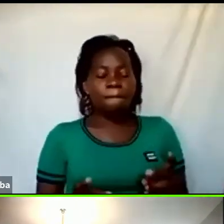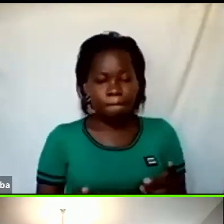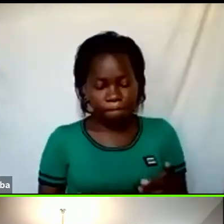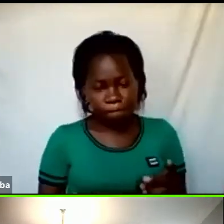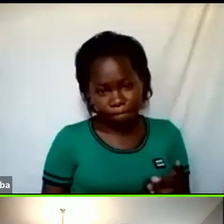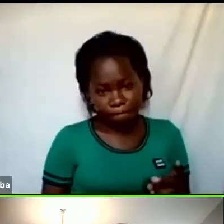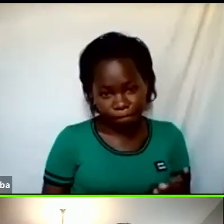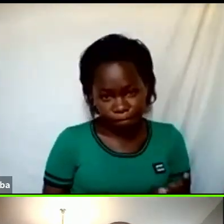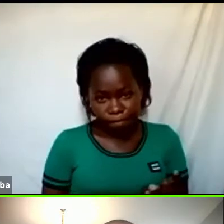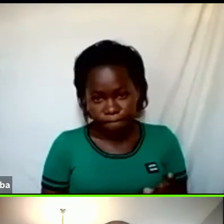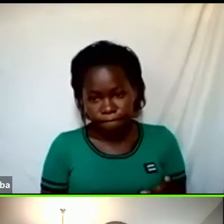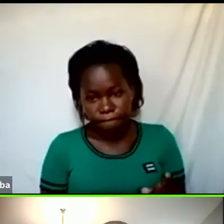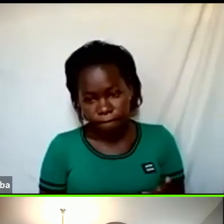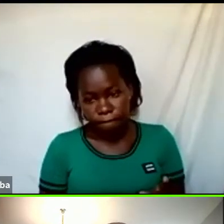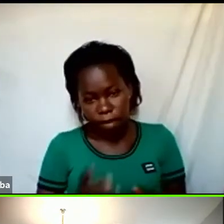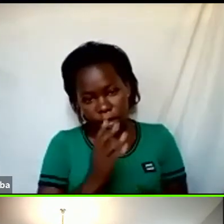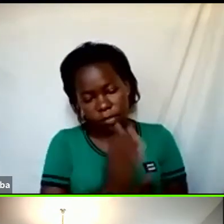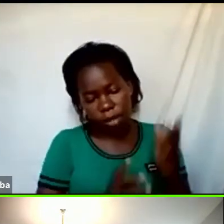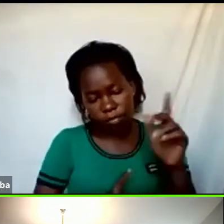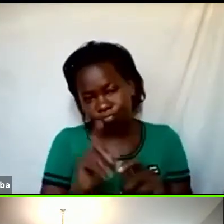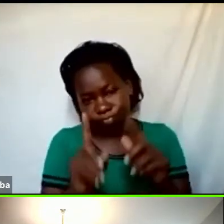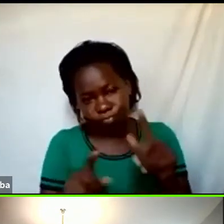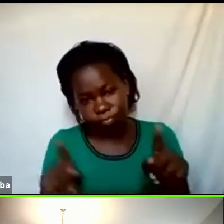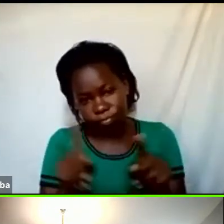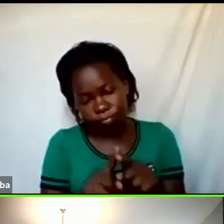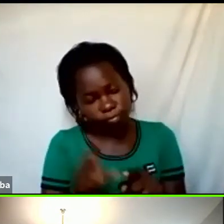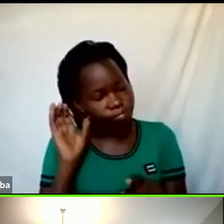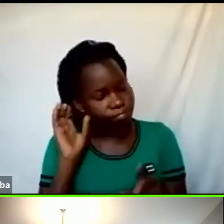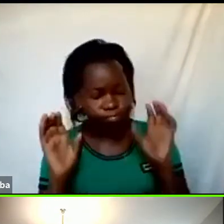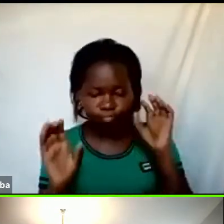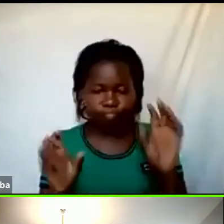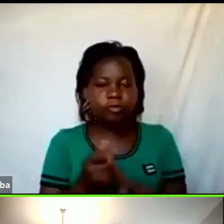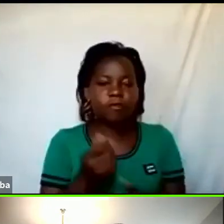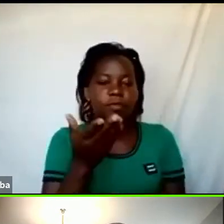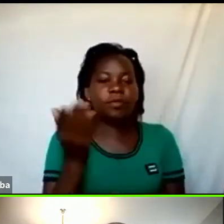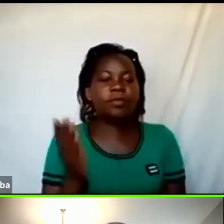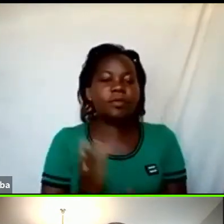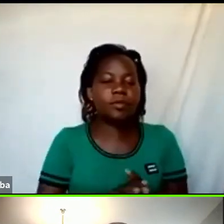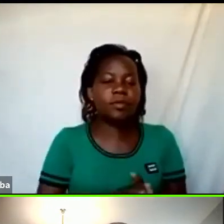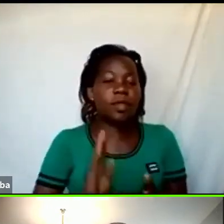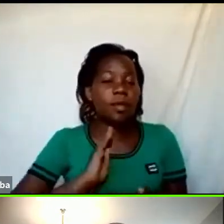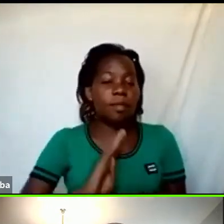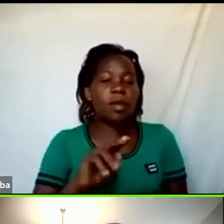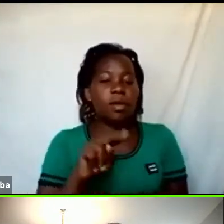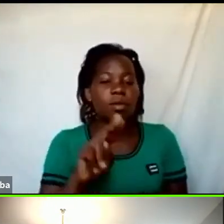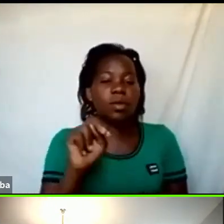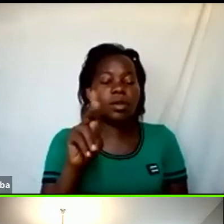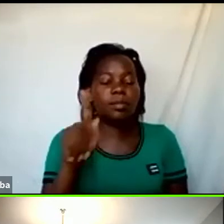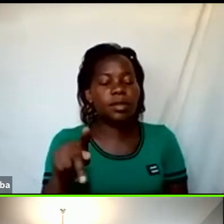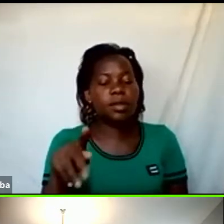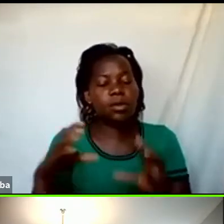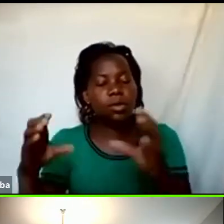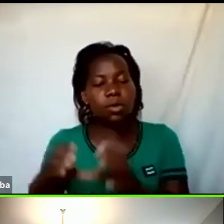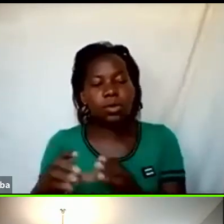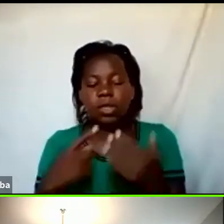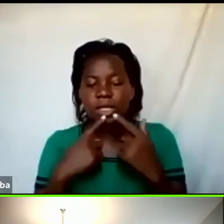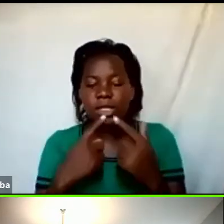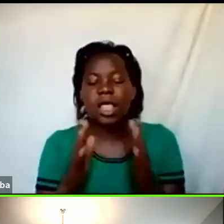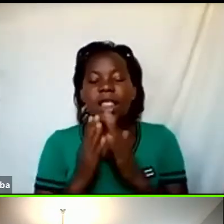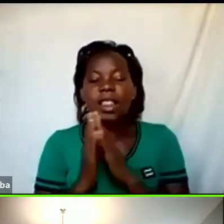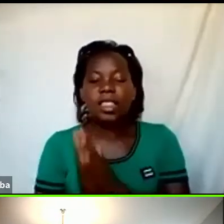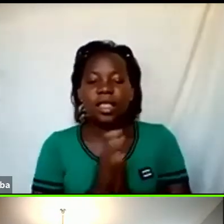some more of your questions, but also hear from you. But others, on behalf of the UNDP team and the team at NASE, I want to say thank you so much for joining